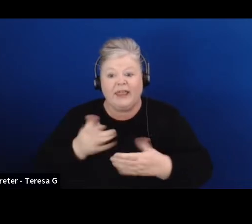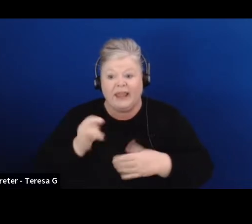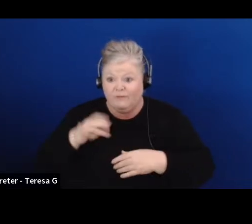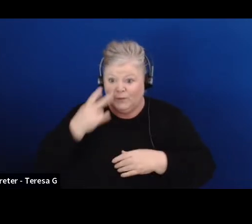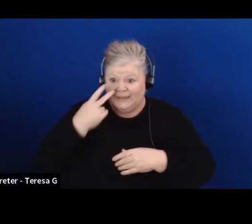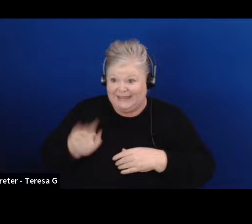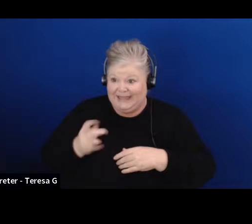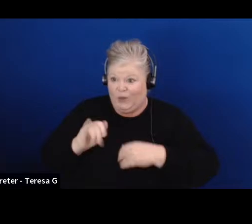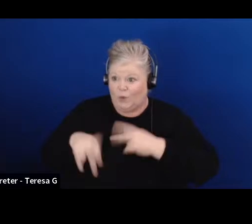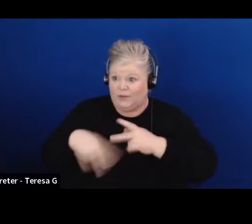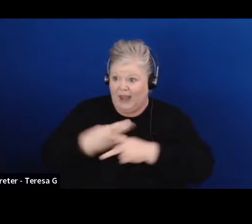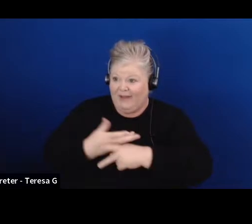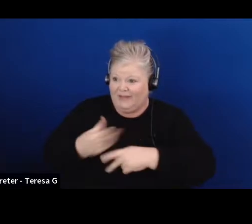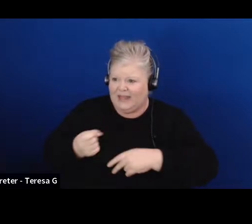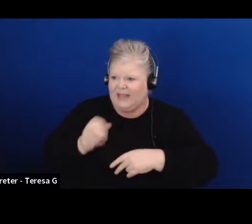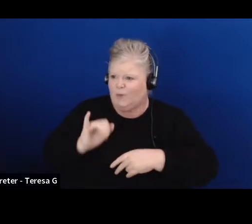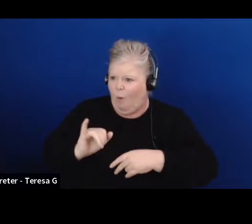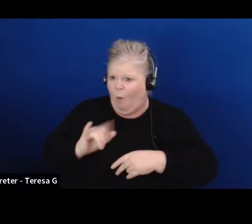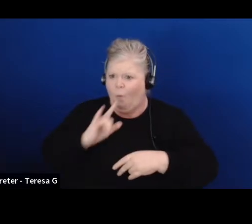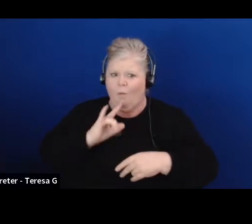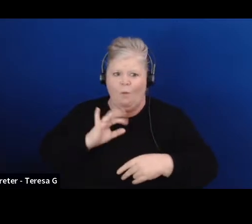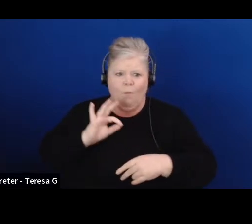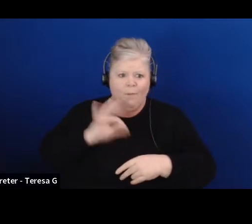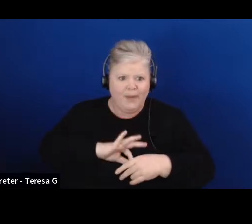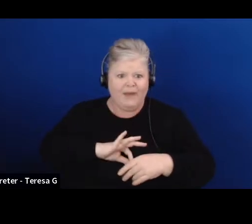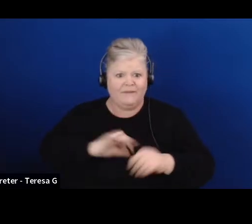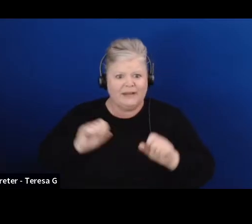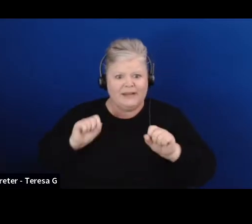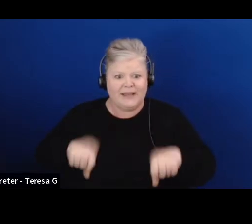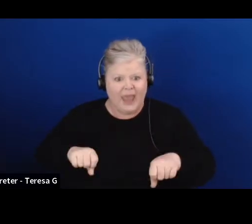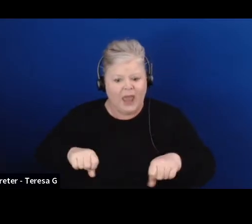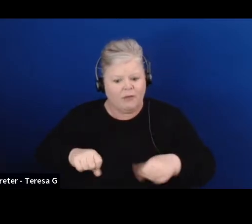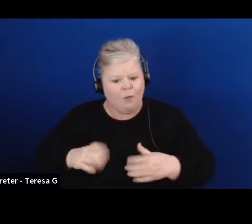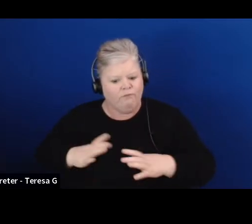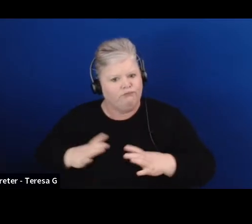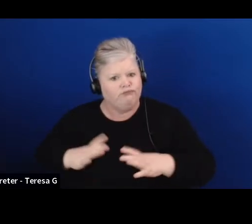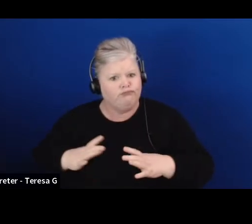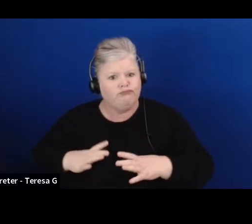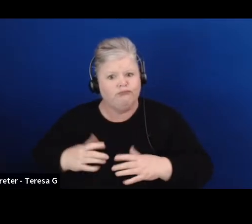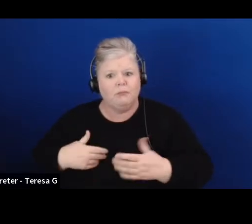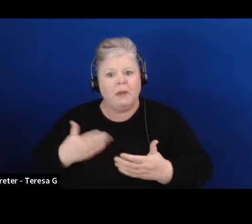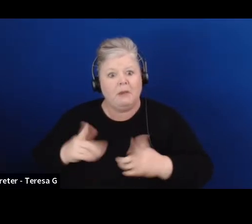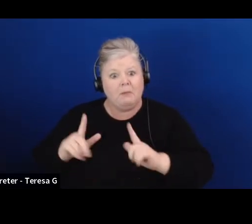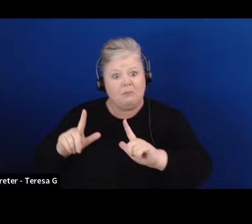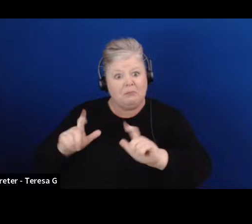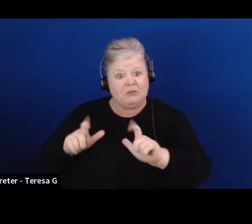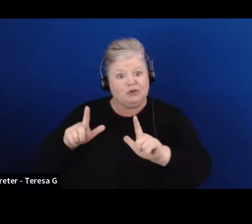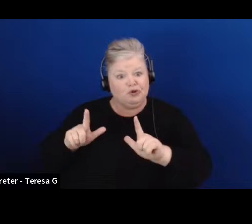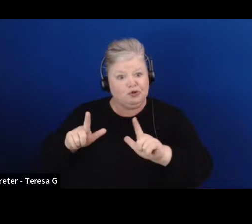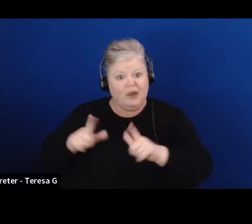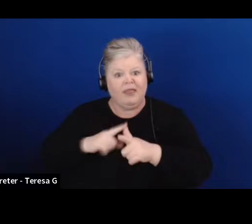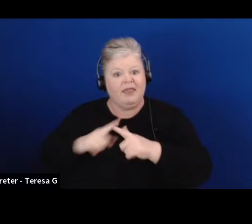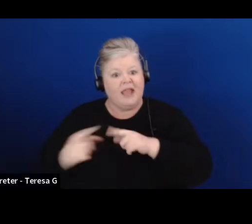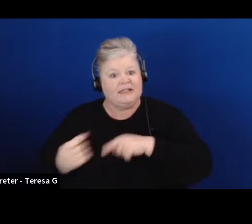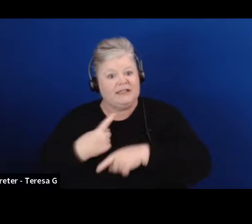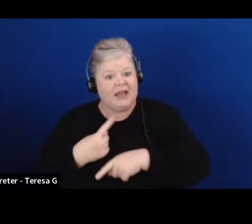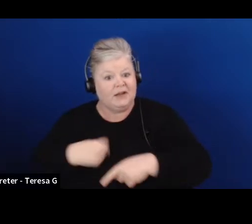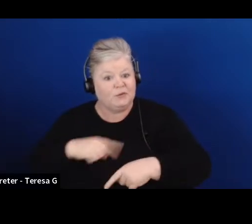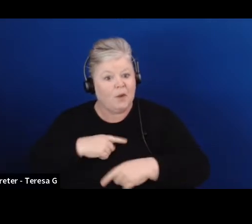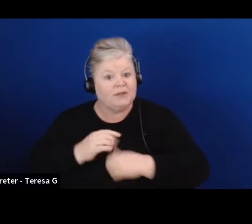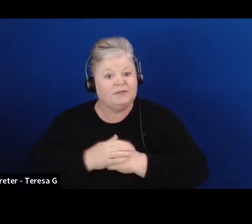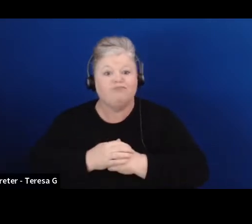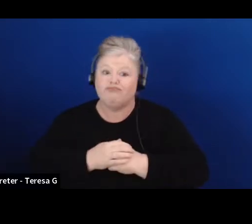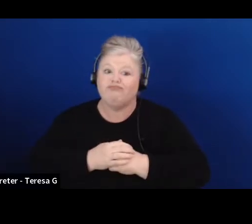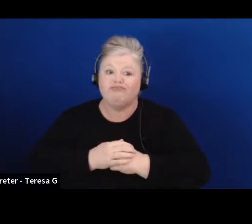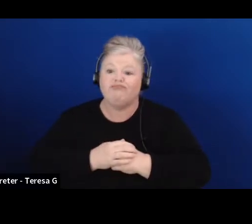and you think, wow, that would be really helpful, please take a picture and send it to us. And we just